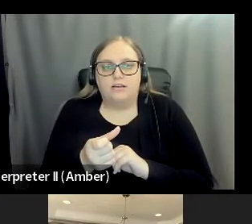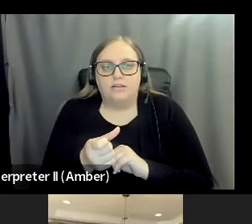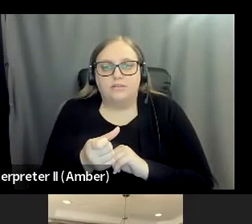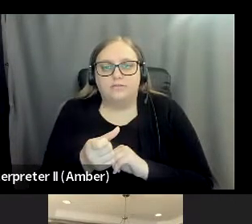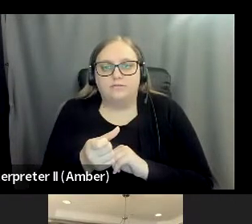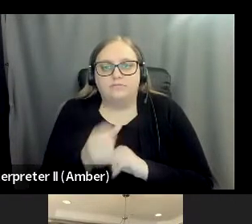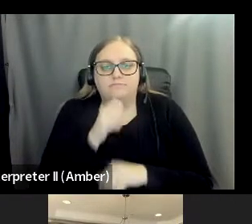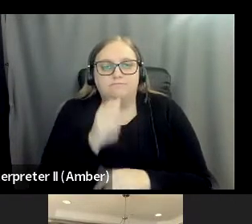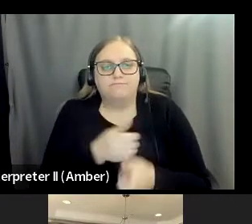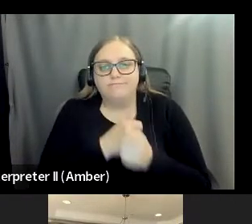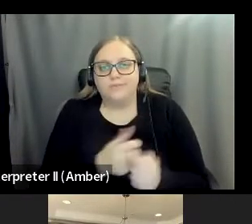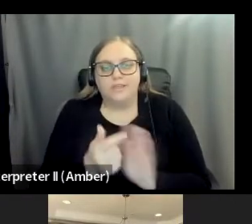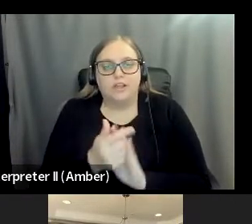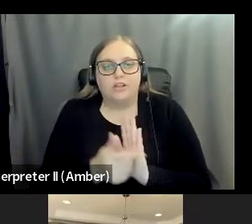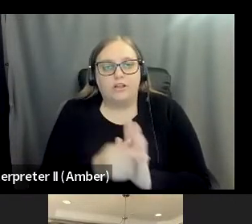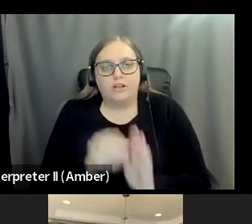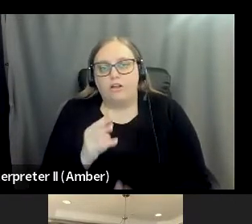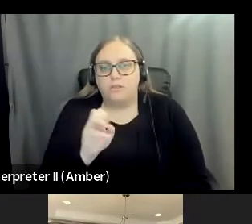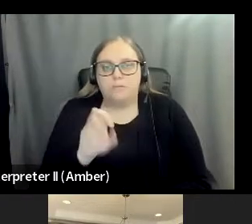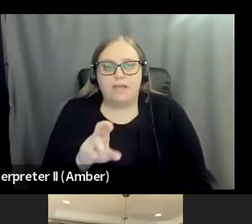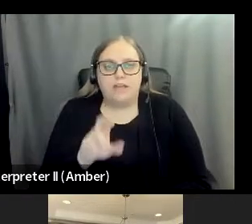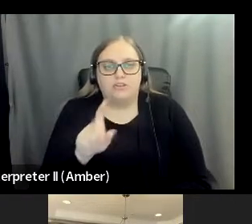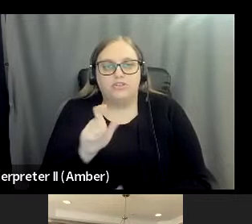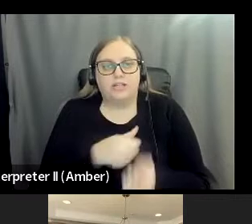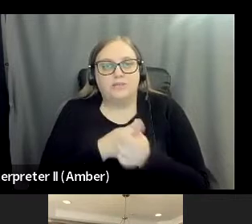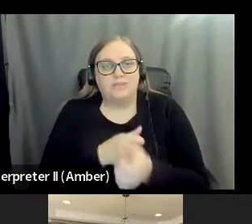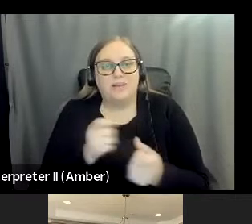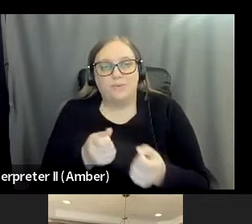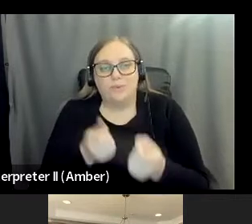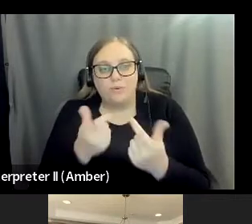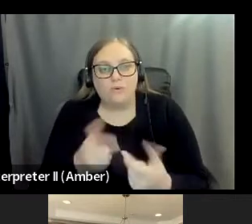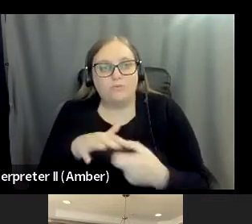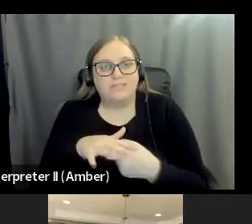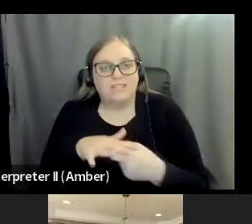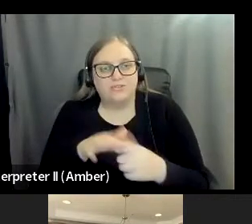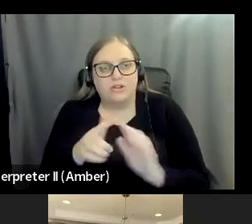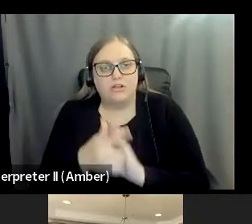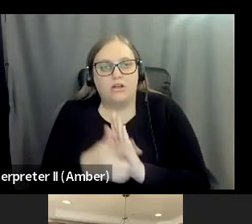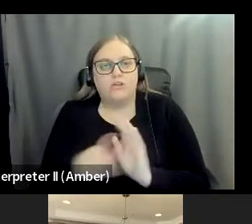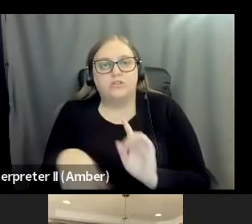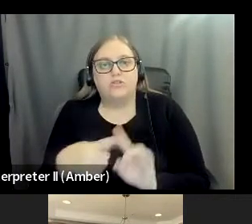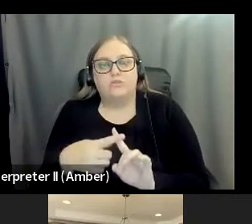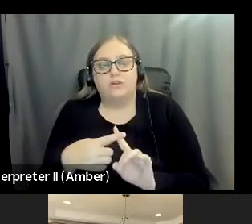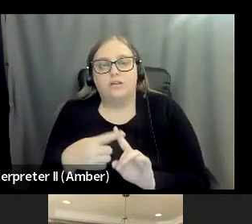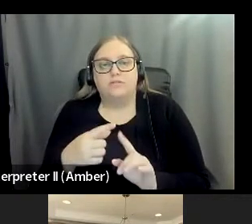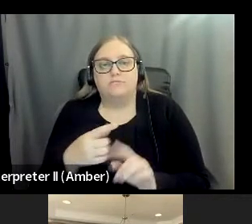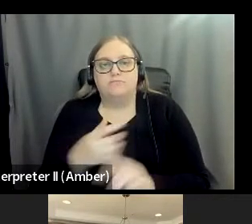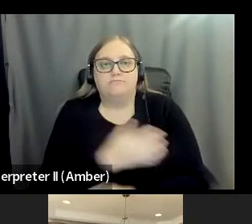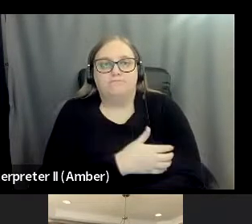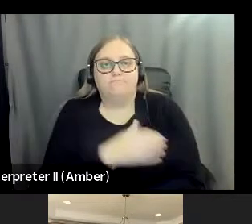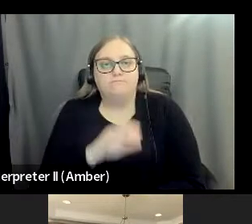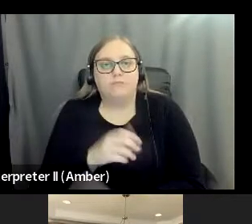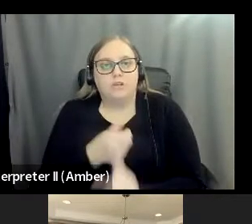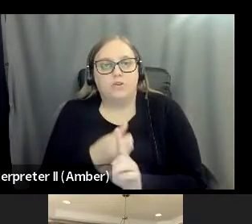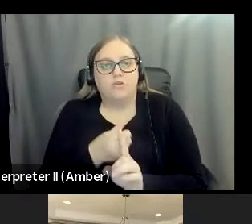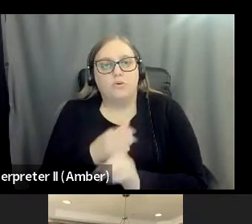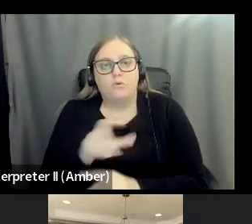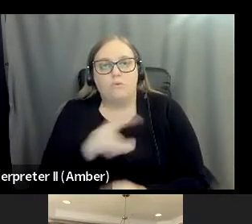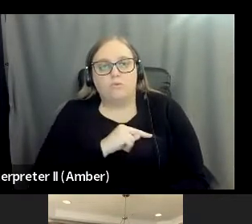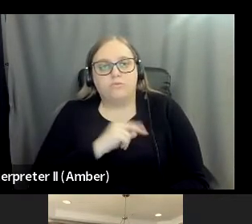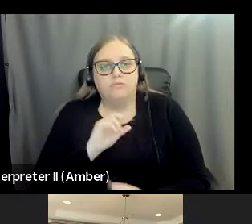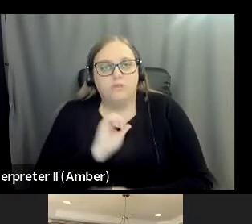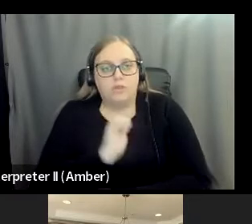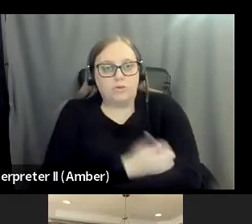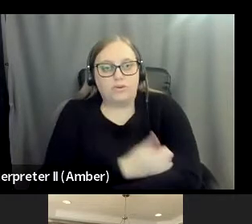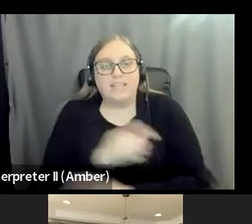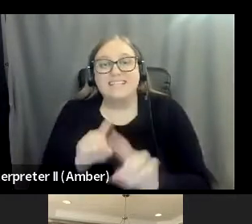the law, the mayor shall comply with all district laws when exercising her authority, except that the mayor may